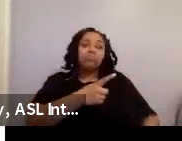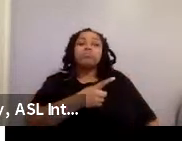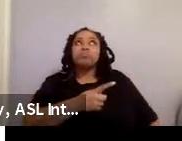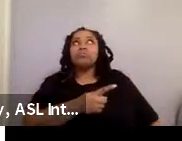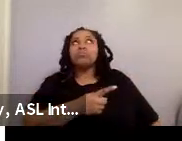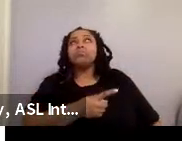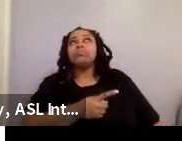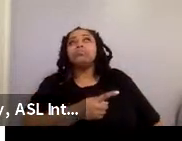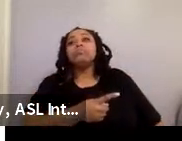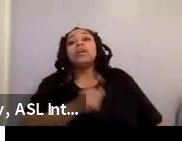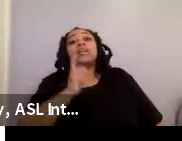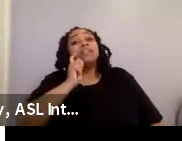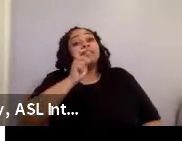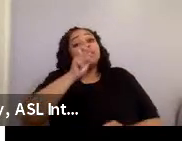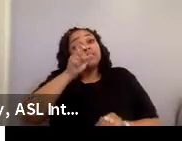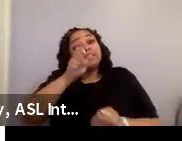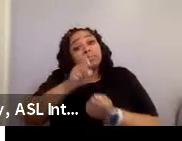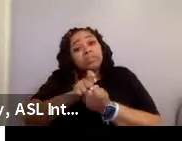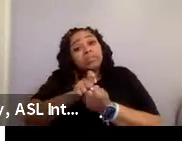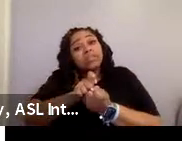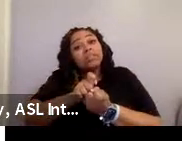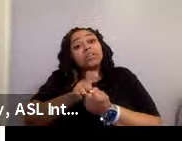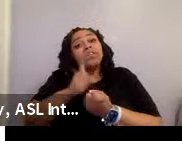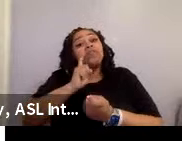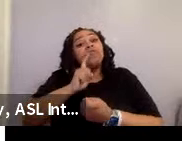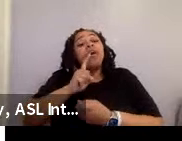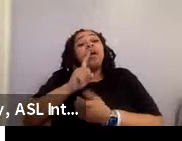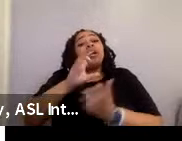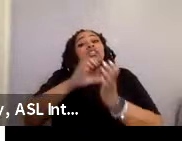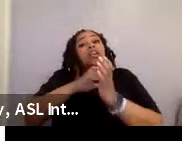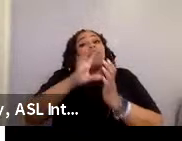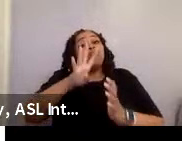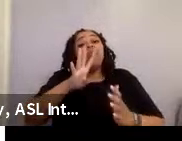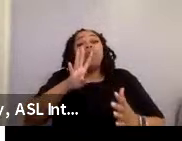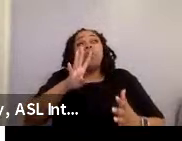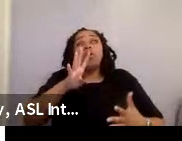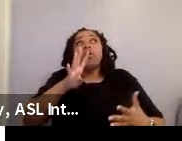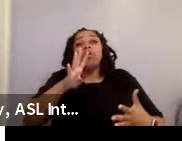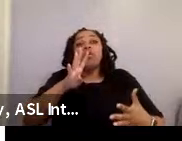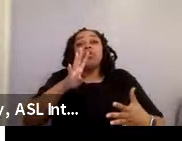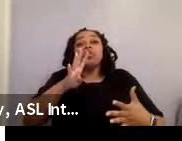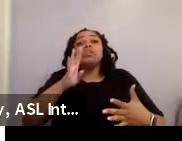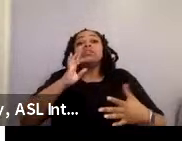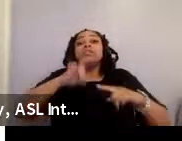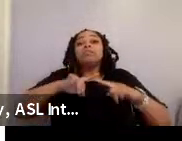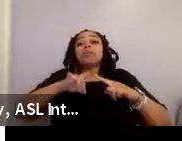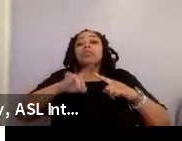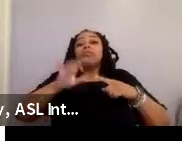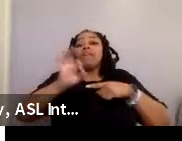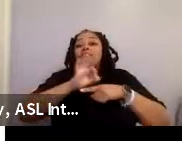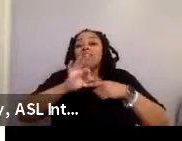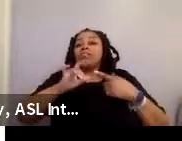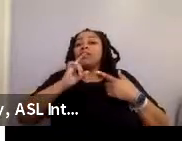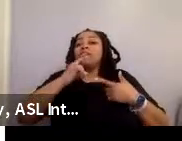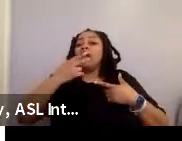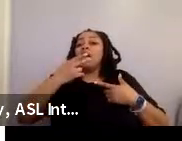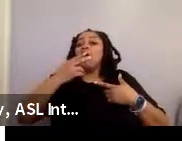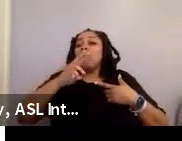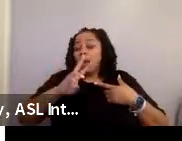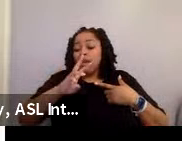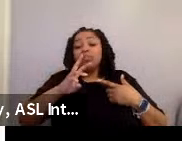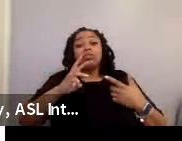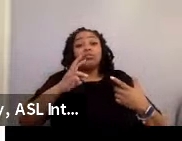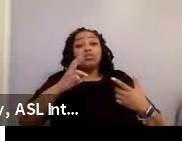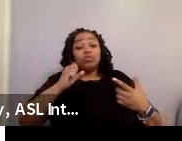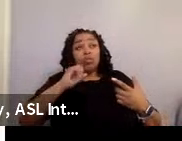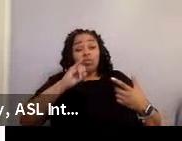The specific provisions of Chapter 4, hardware, are applicable based on the features of the ICT hardware. So if the ICT